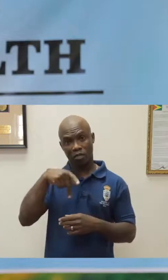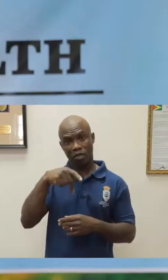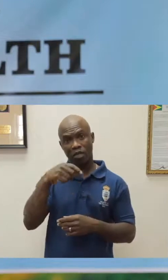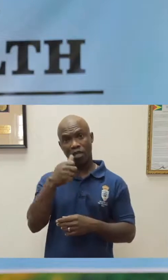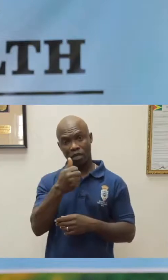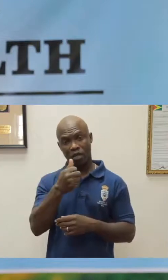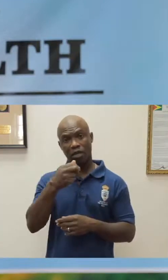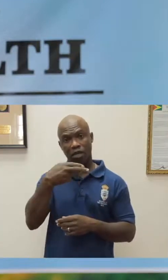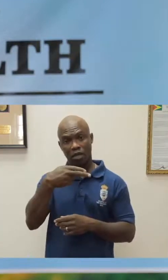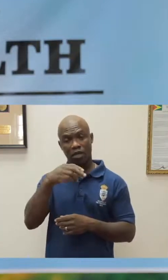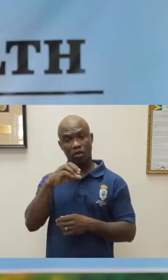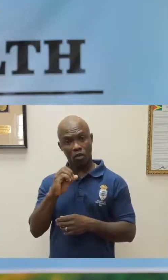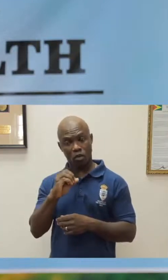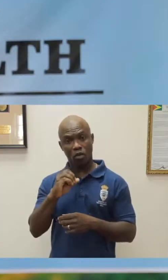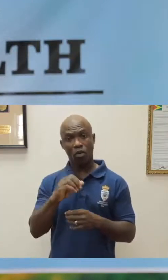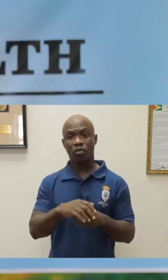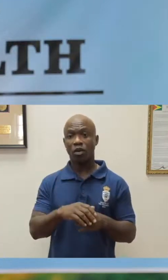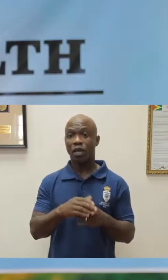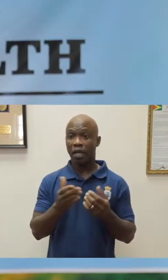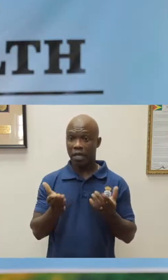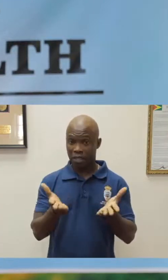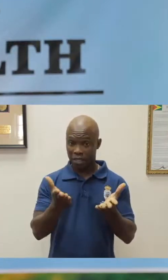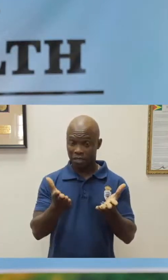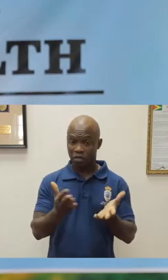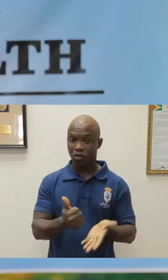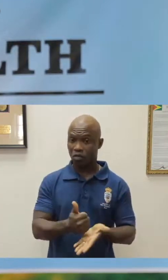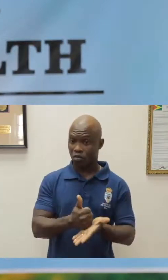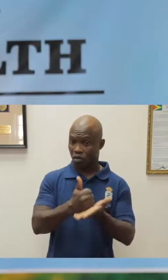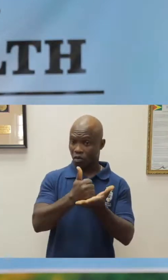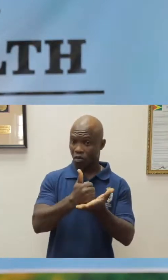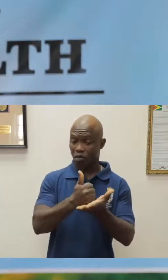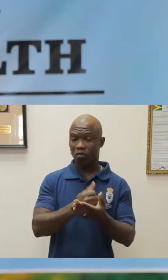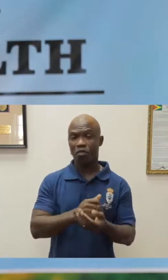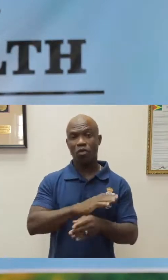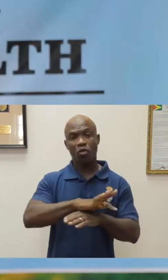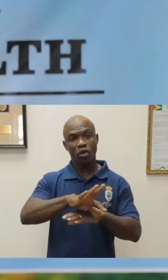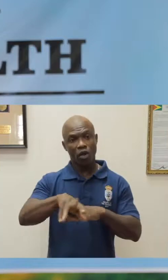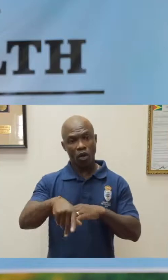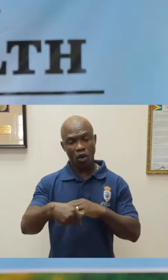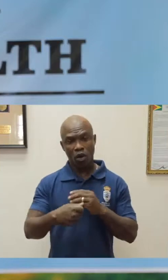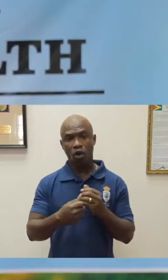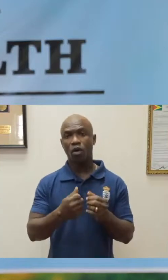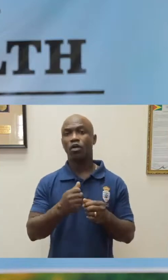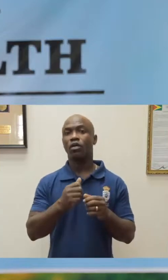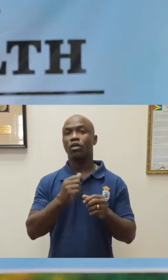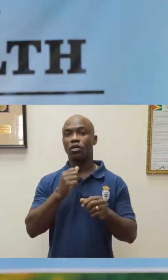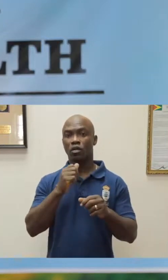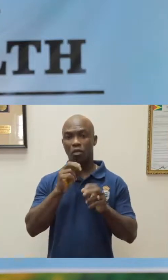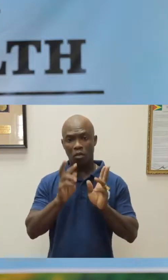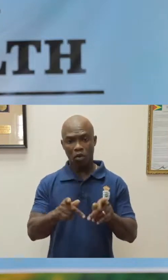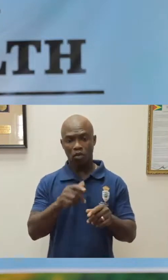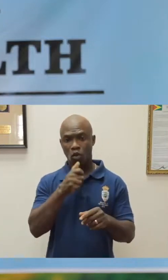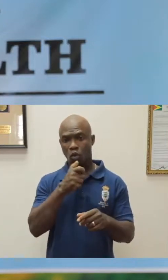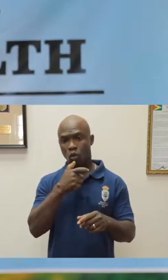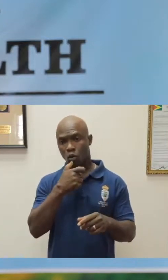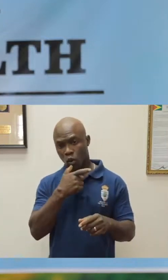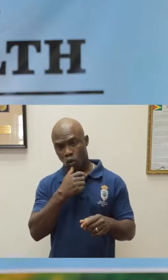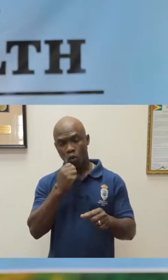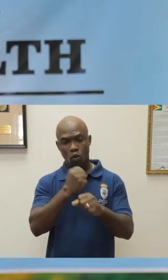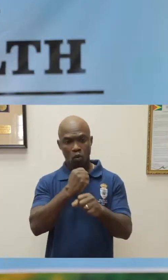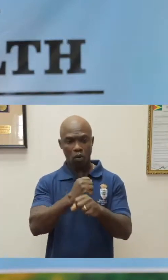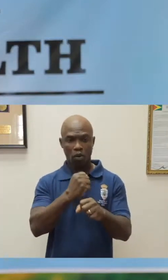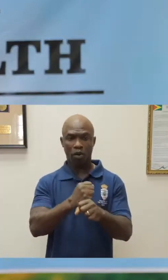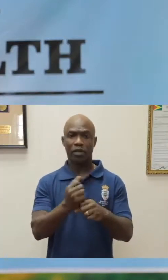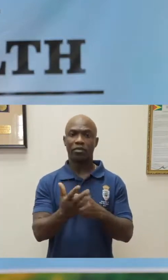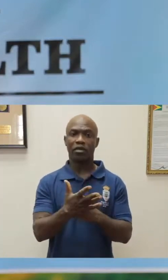this virtual concert in solidarity with all our frontline workers. We